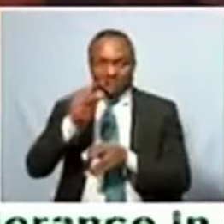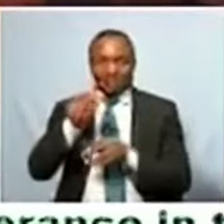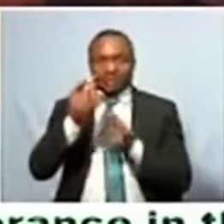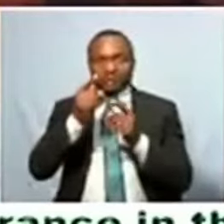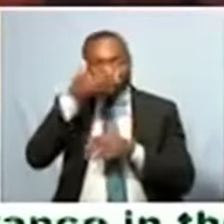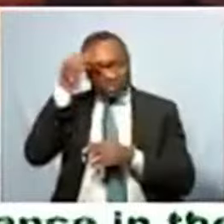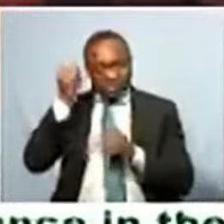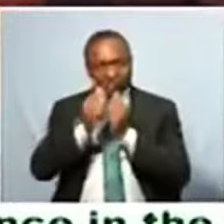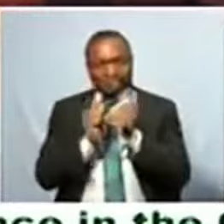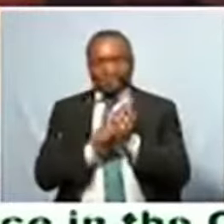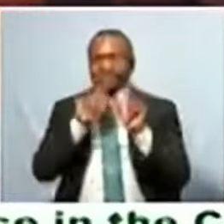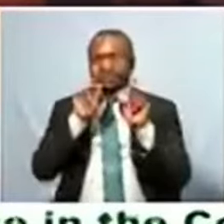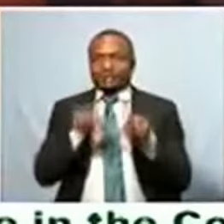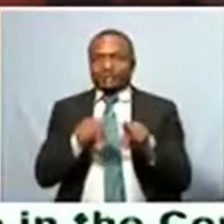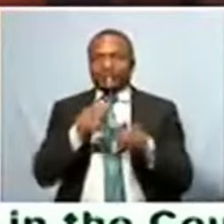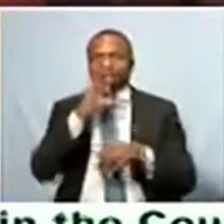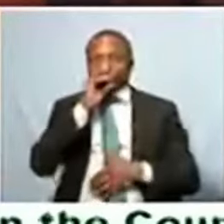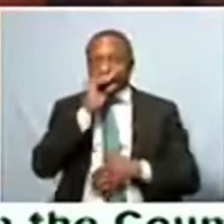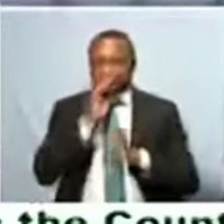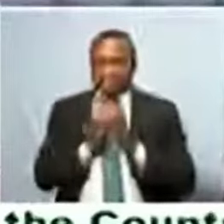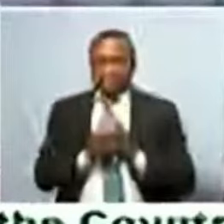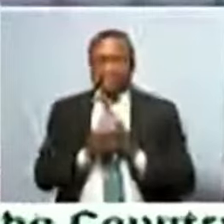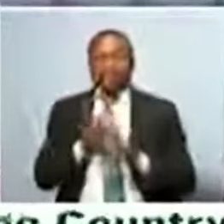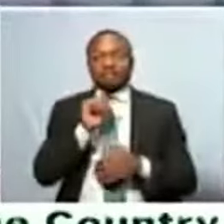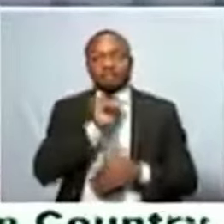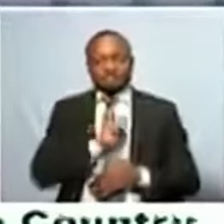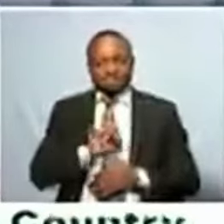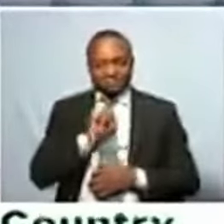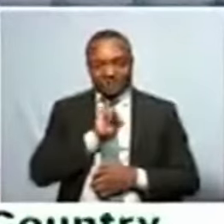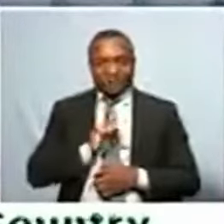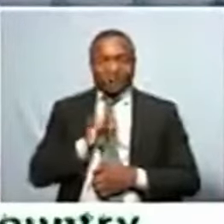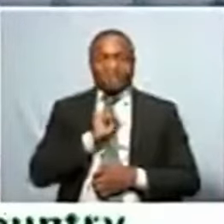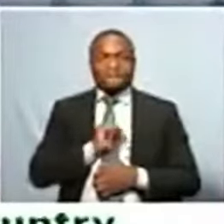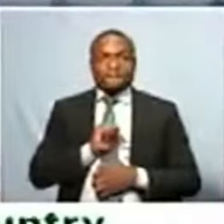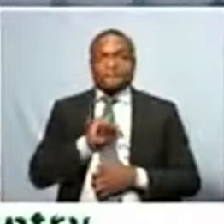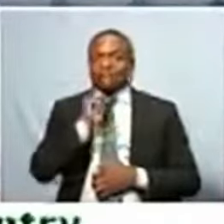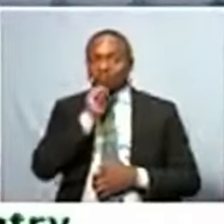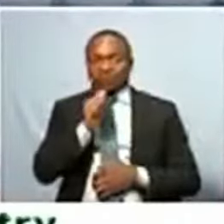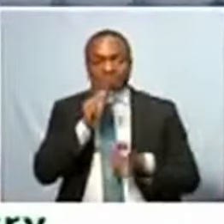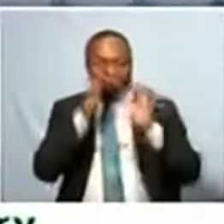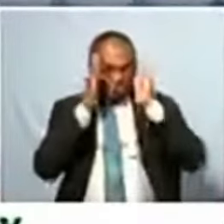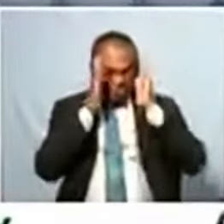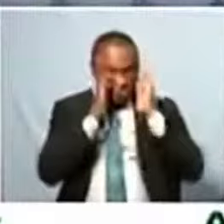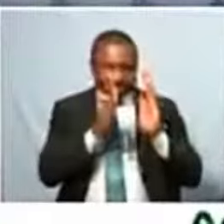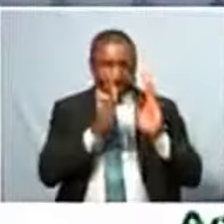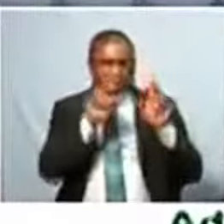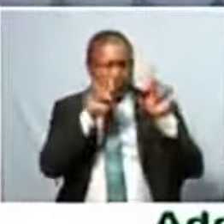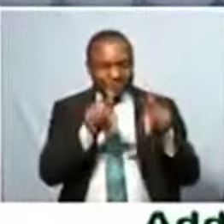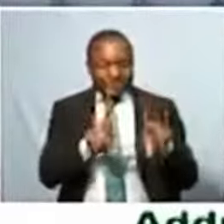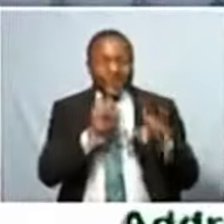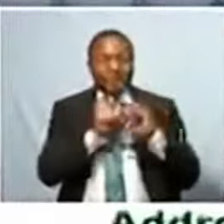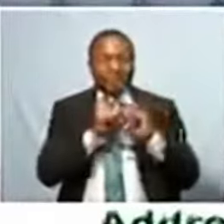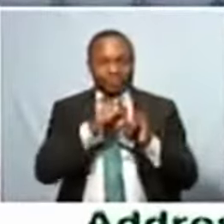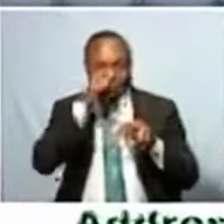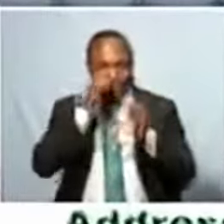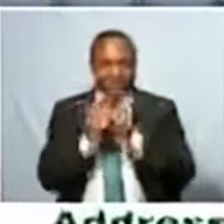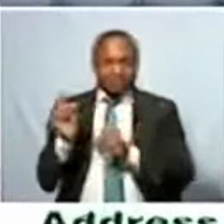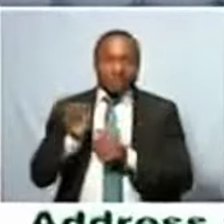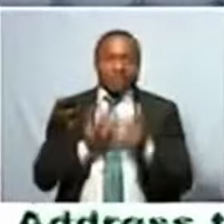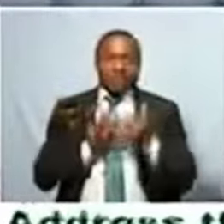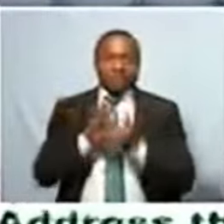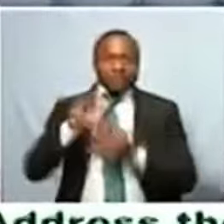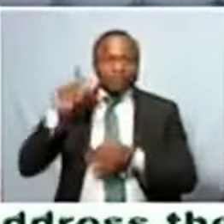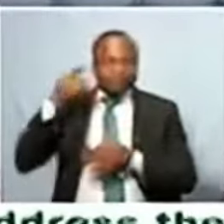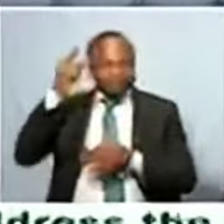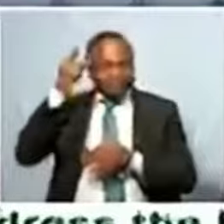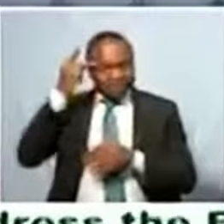about the individual. Madam Speaker, I apologize. I will not concentrate on the individual because he came through political